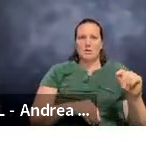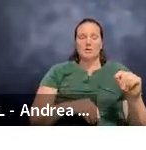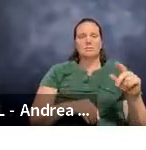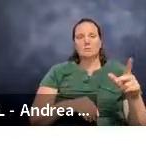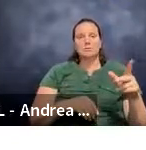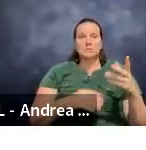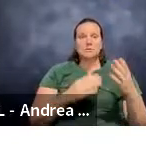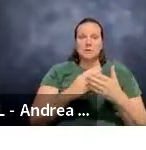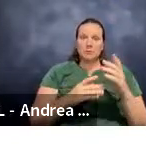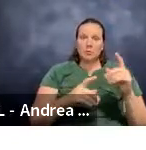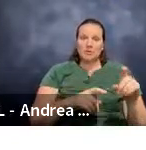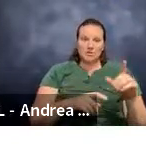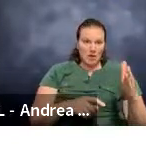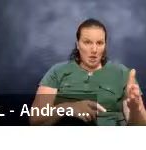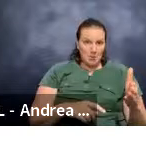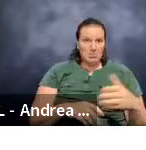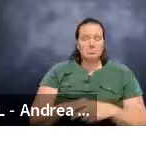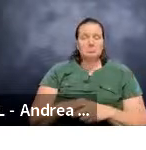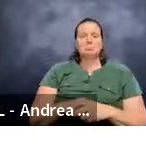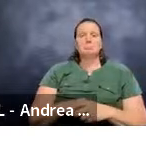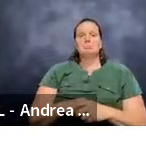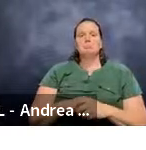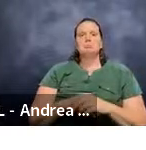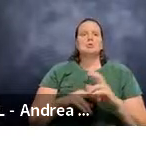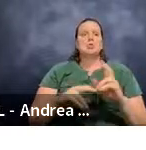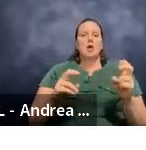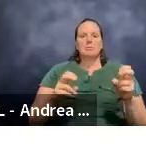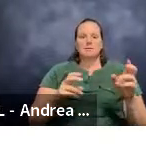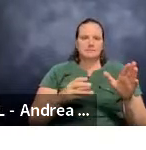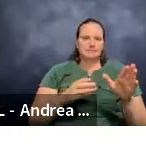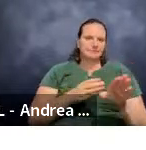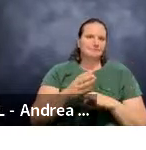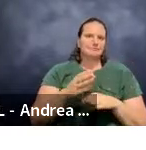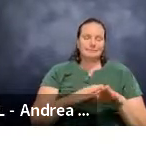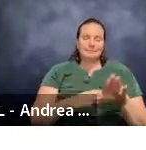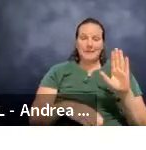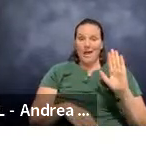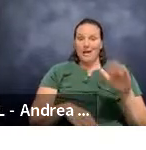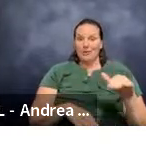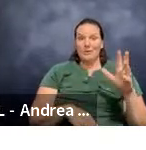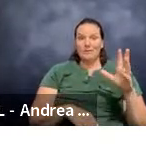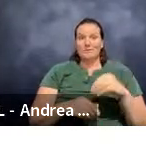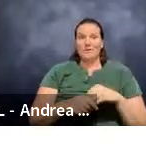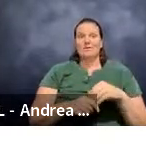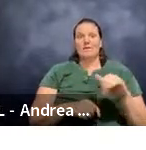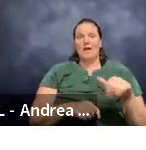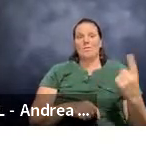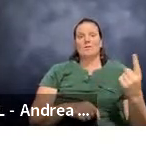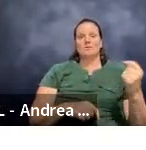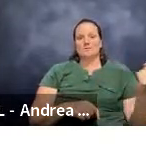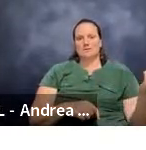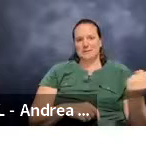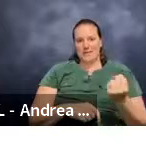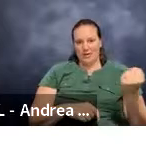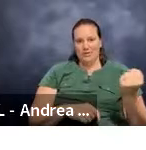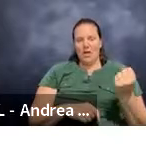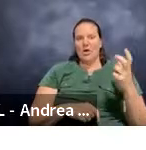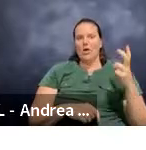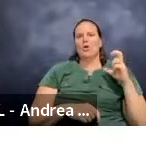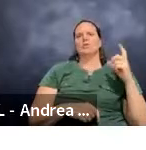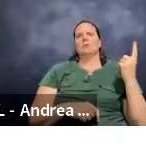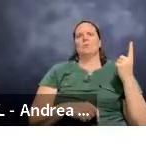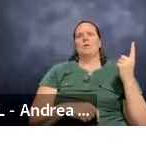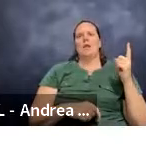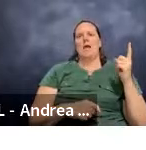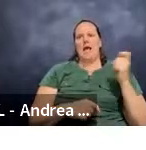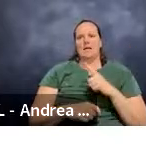questions there, the topic areas. I know I did tune into the one on Saturday, and I did hear someone ask